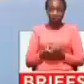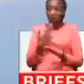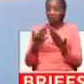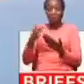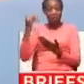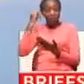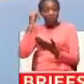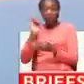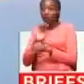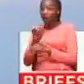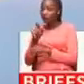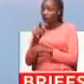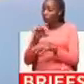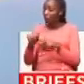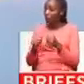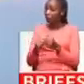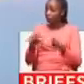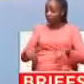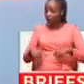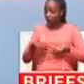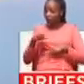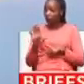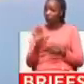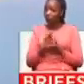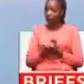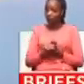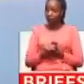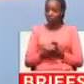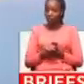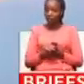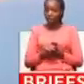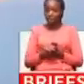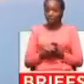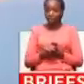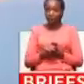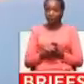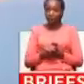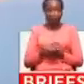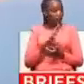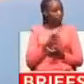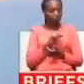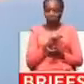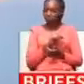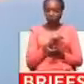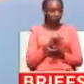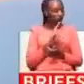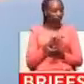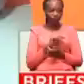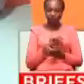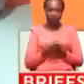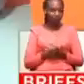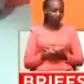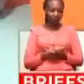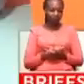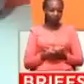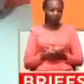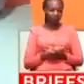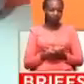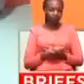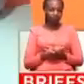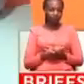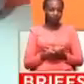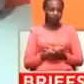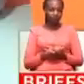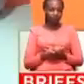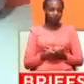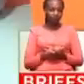to ask you if his efforts to try and deliver you worked? No, I think to a certain